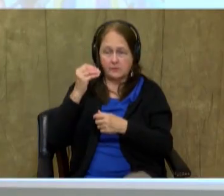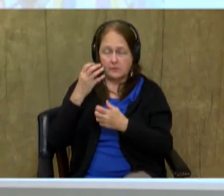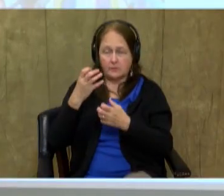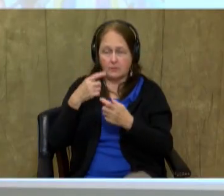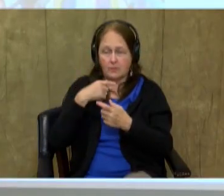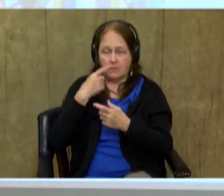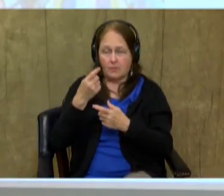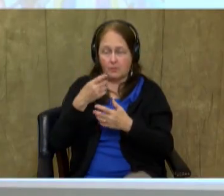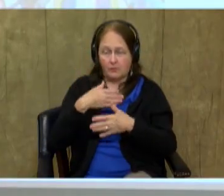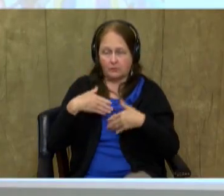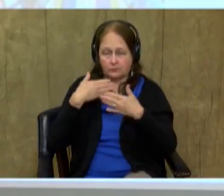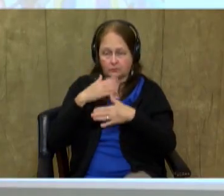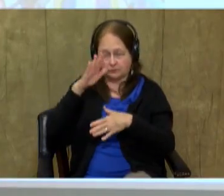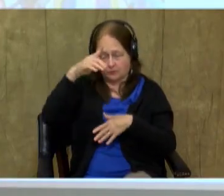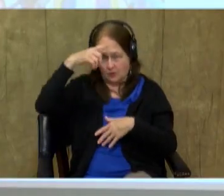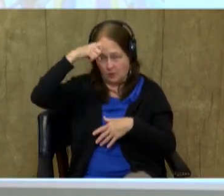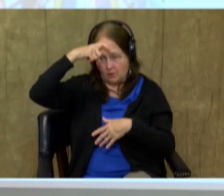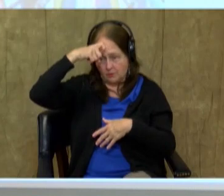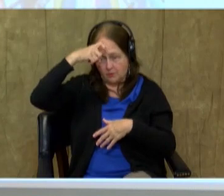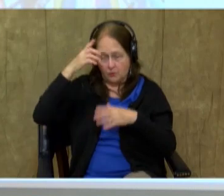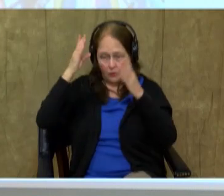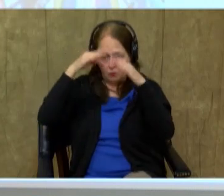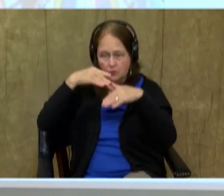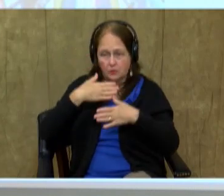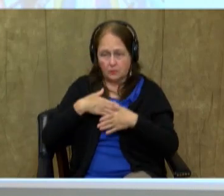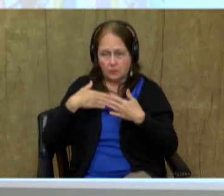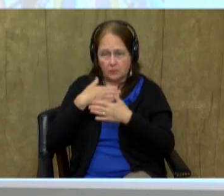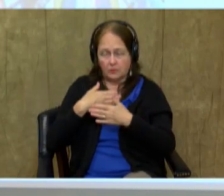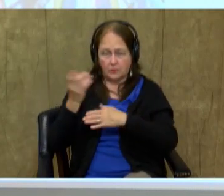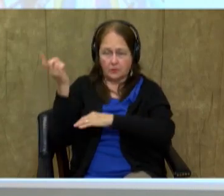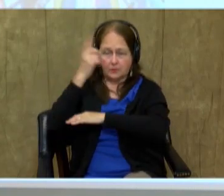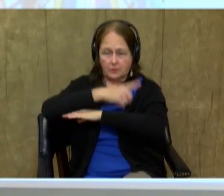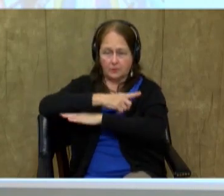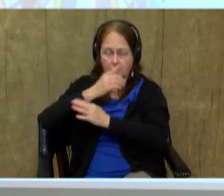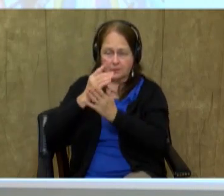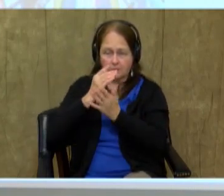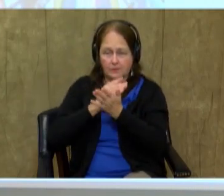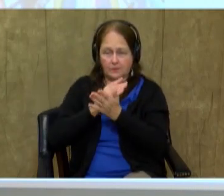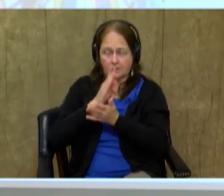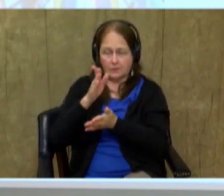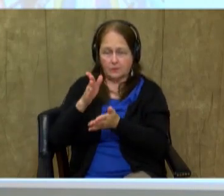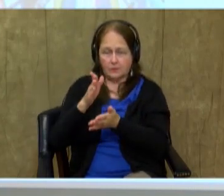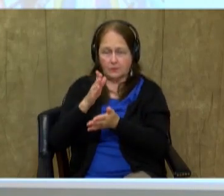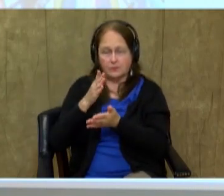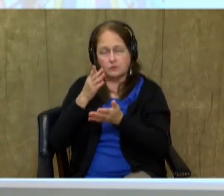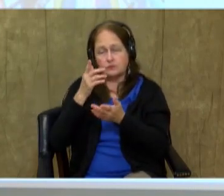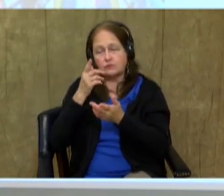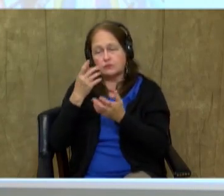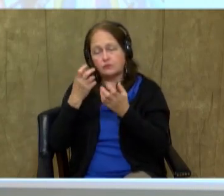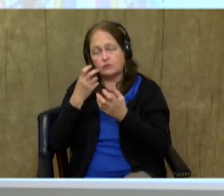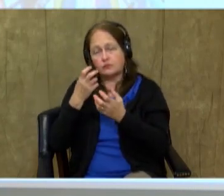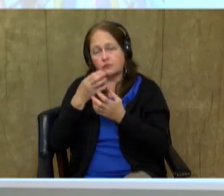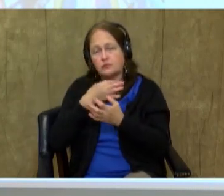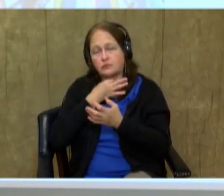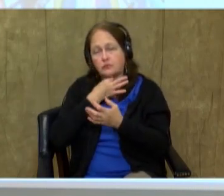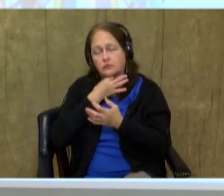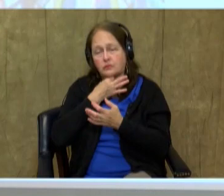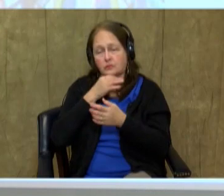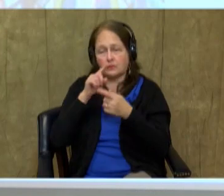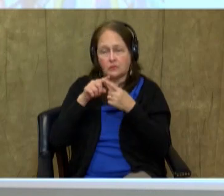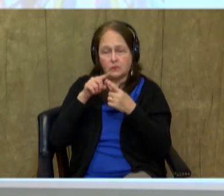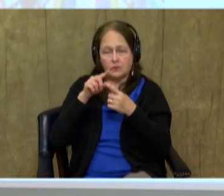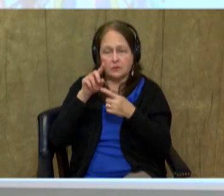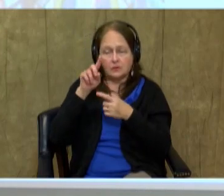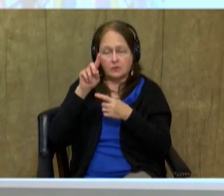to tell you guys to enjoy your summer. I hope that you enjoyed today's lesson. I hope that you're curious and you can get on